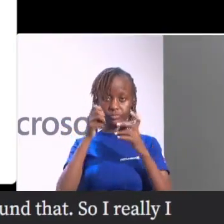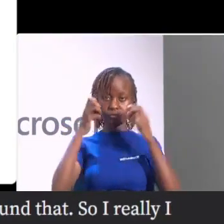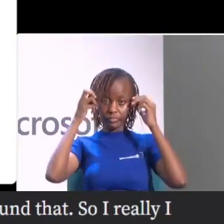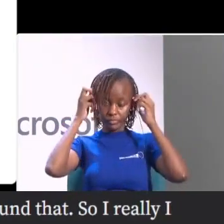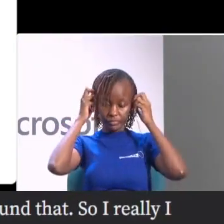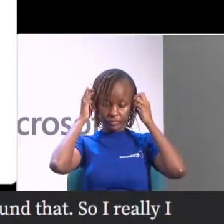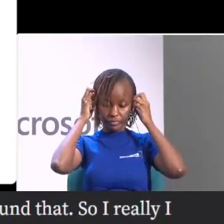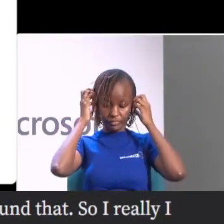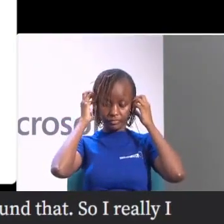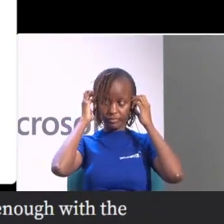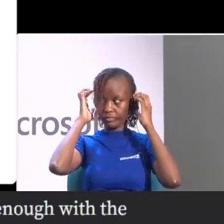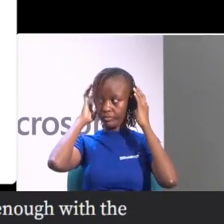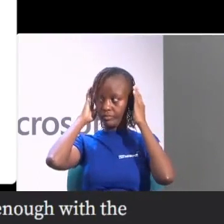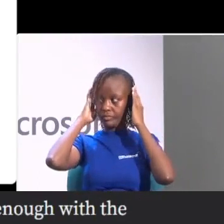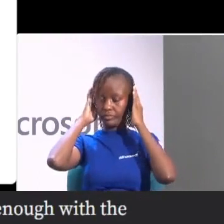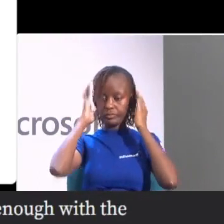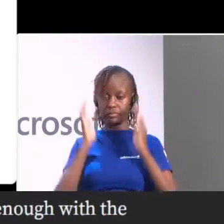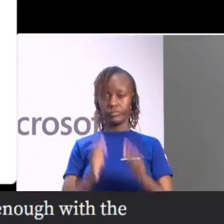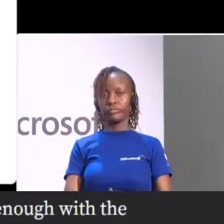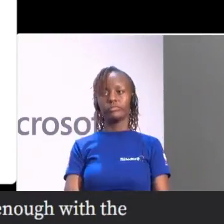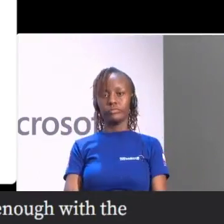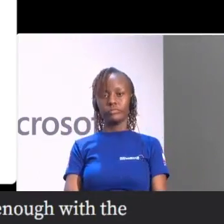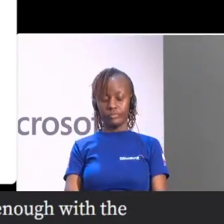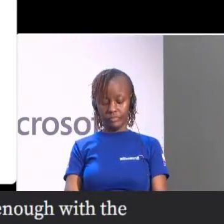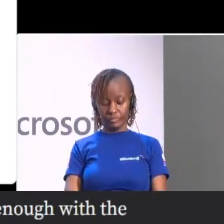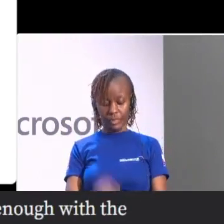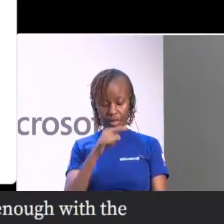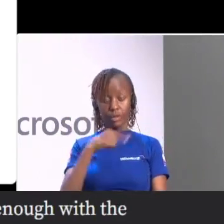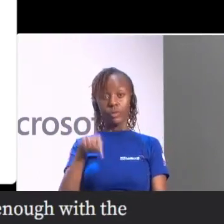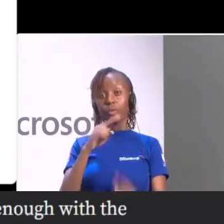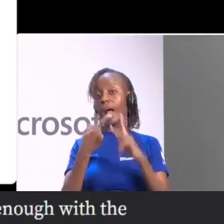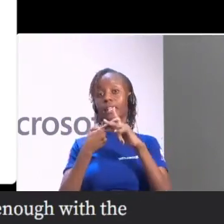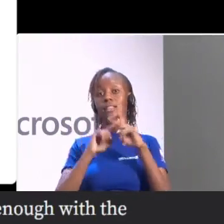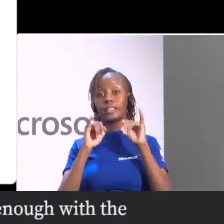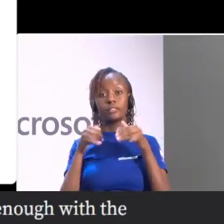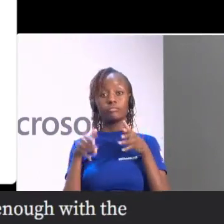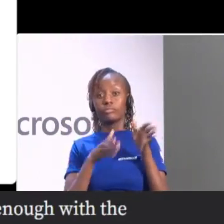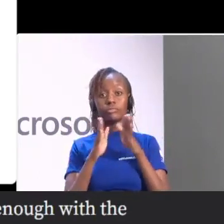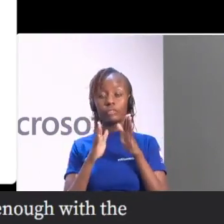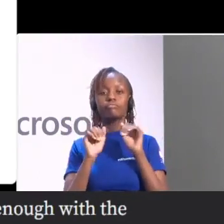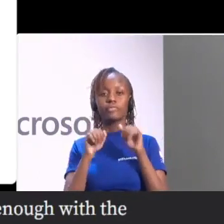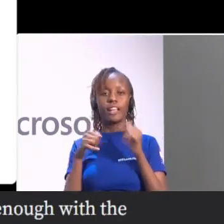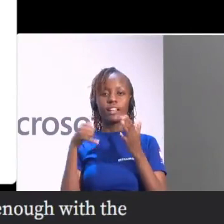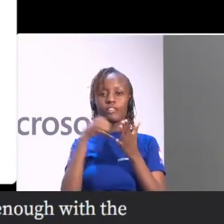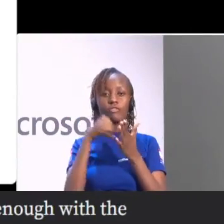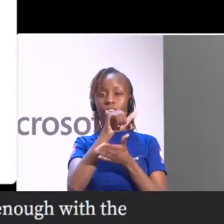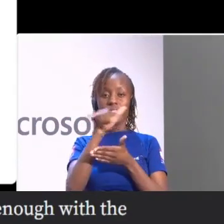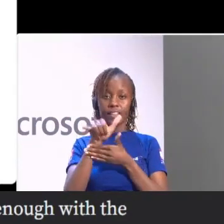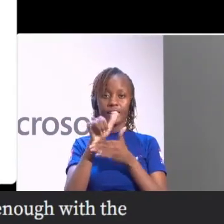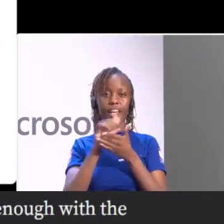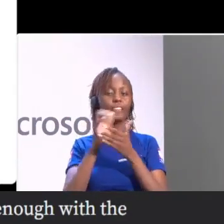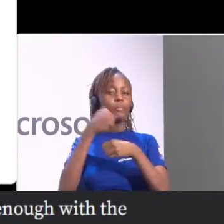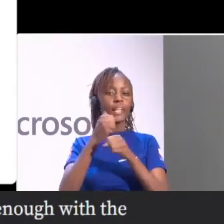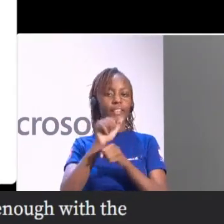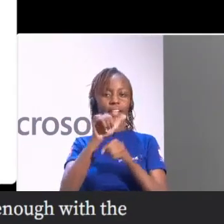And it's lovely that we're talking about that here at the beginning of a possible chapter, that we can build that into the framework and the model to make that happen.